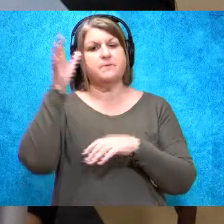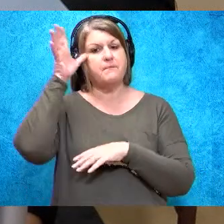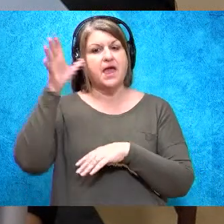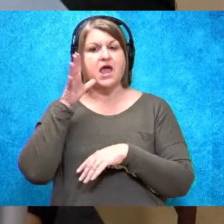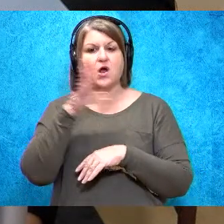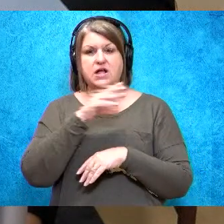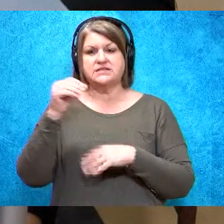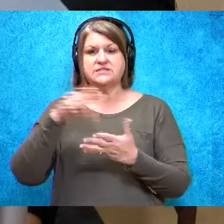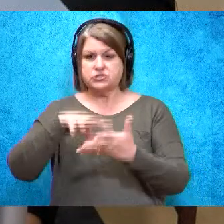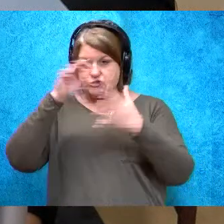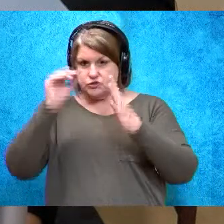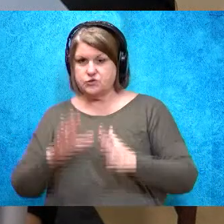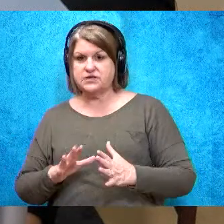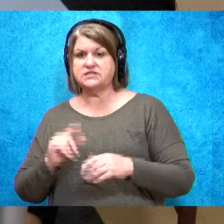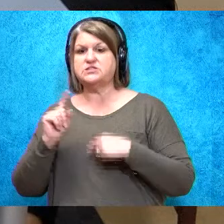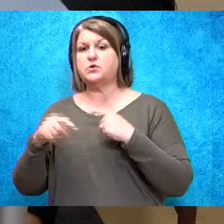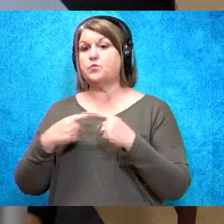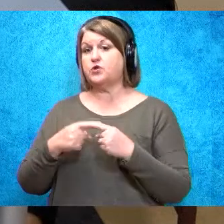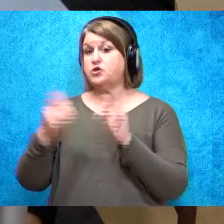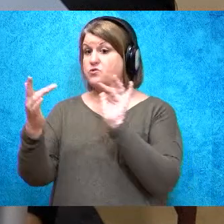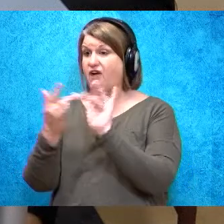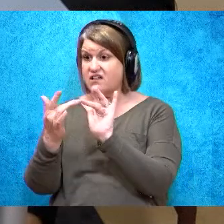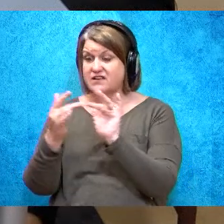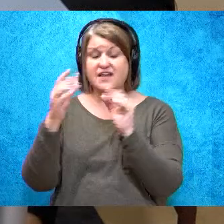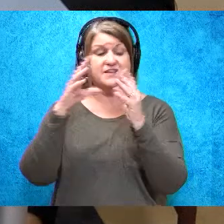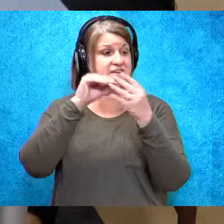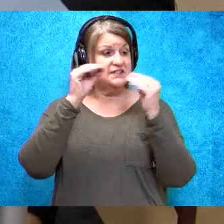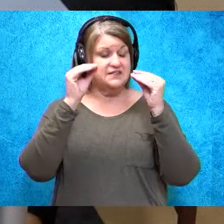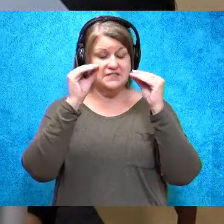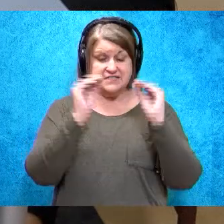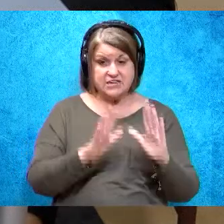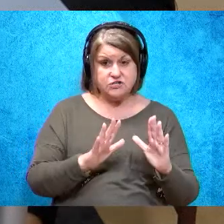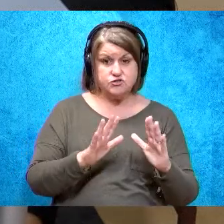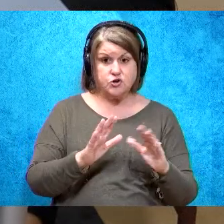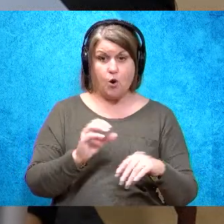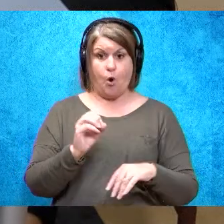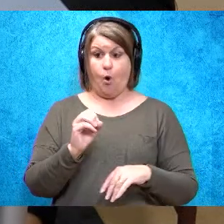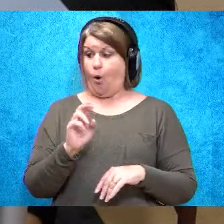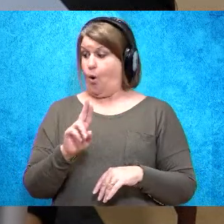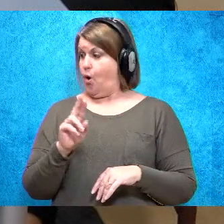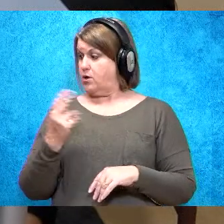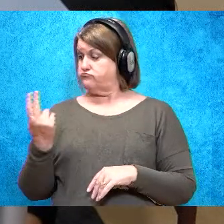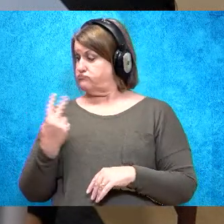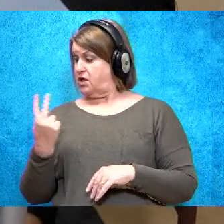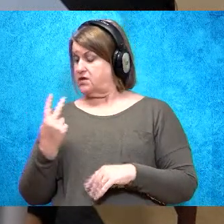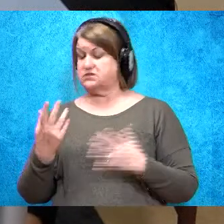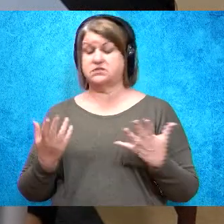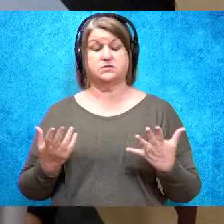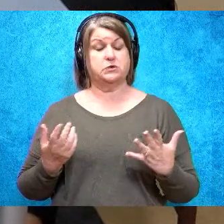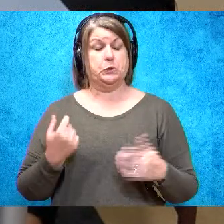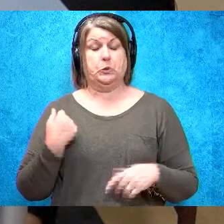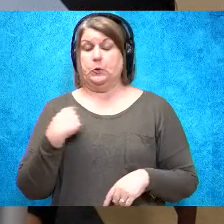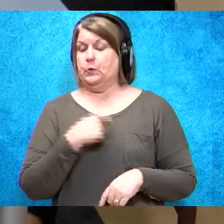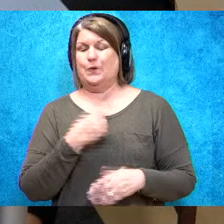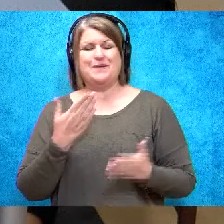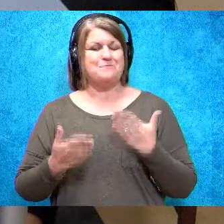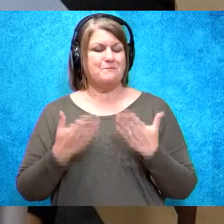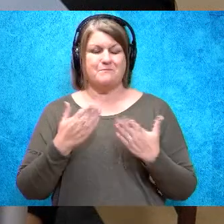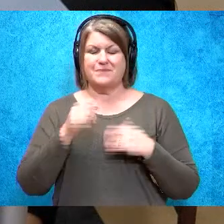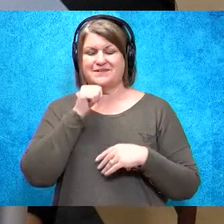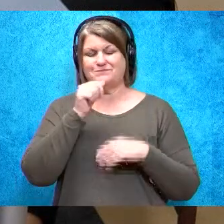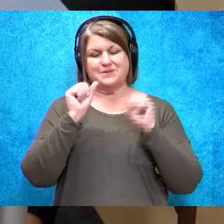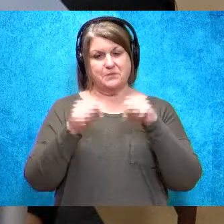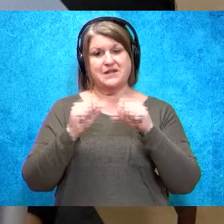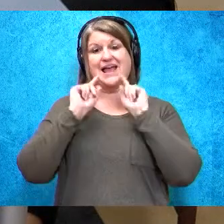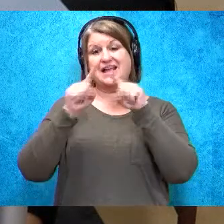When you reach out to your teacher or even one of us, we may not be able to know how to answer your